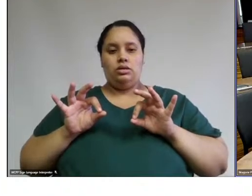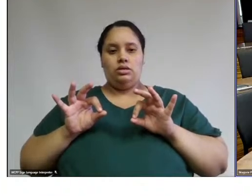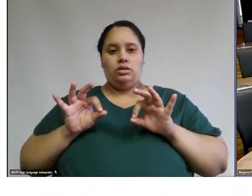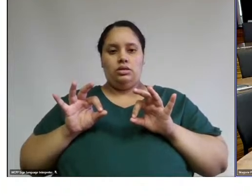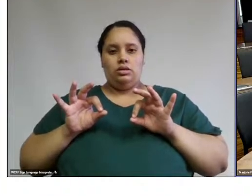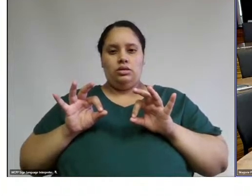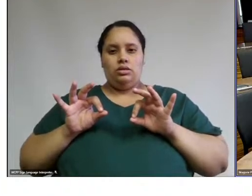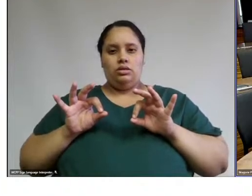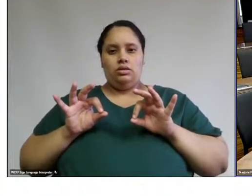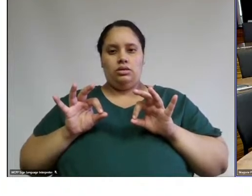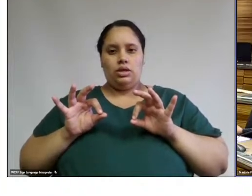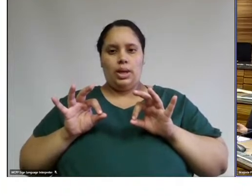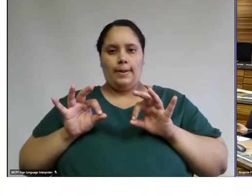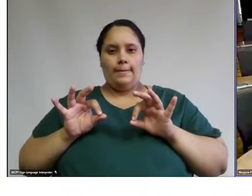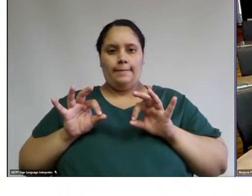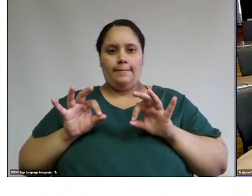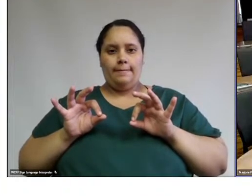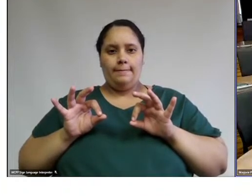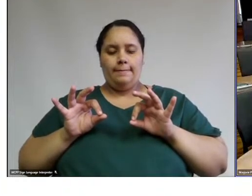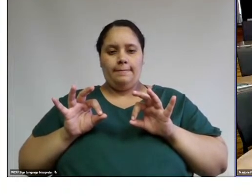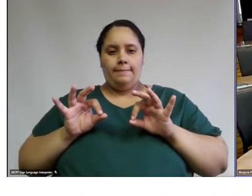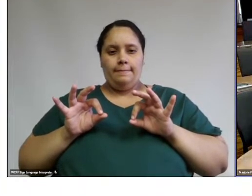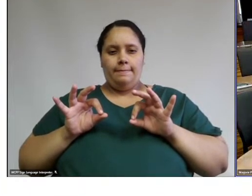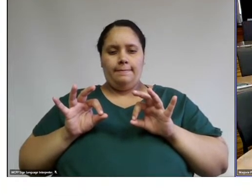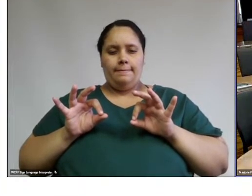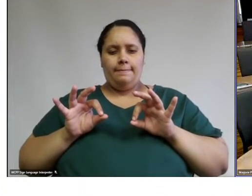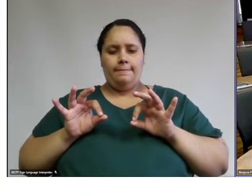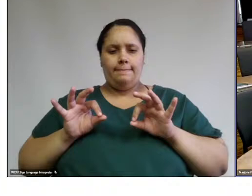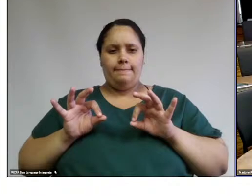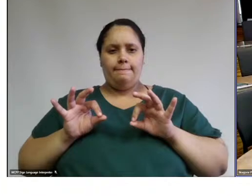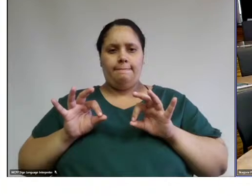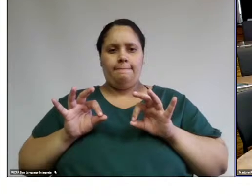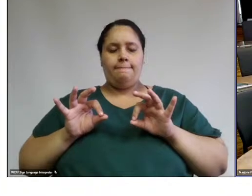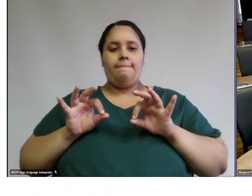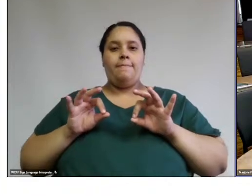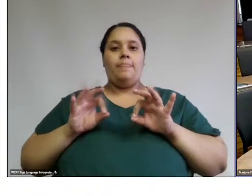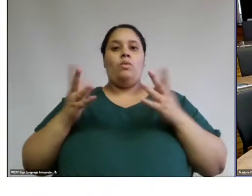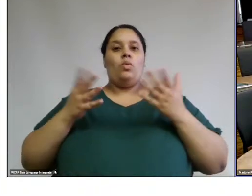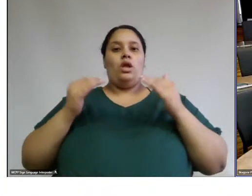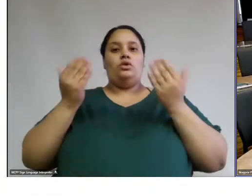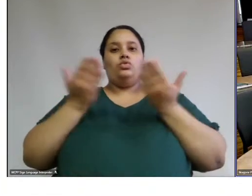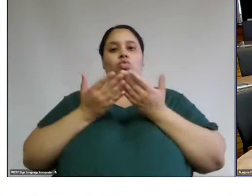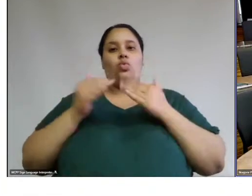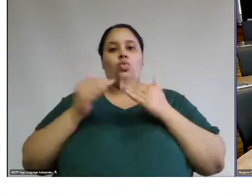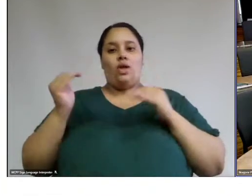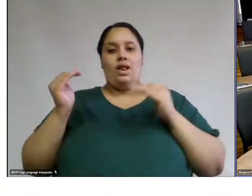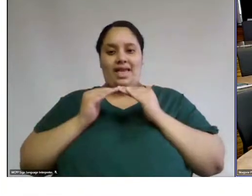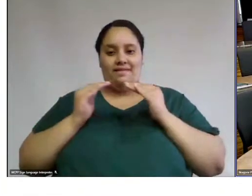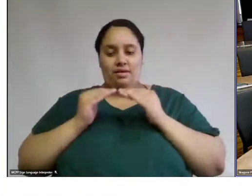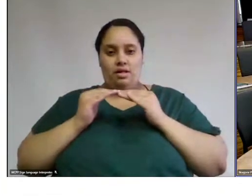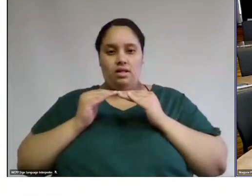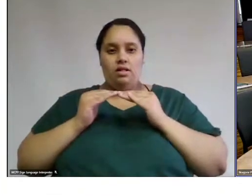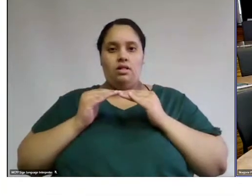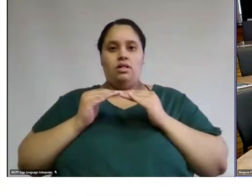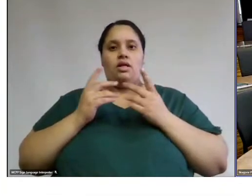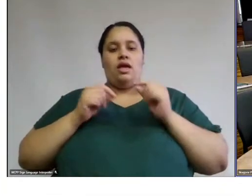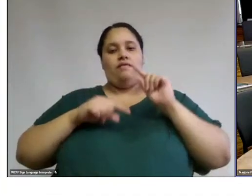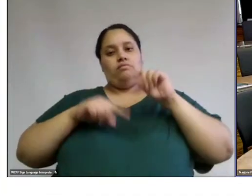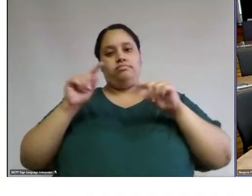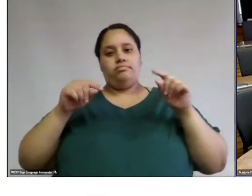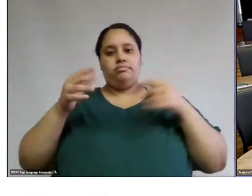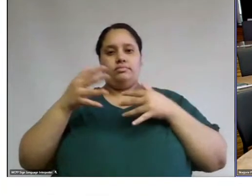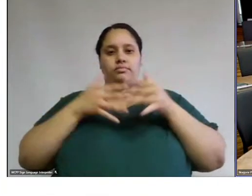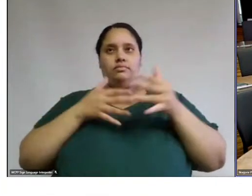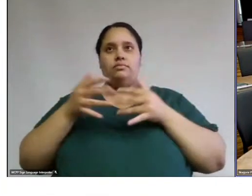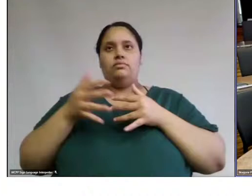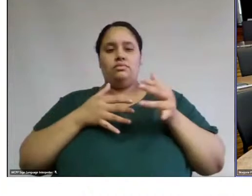by PFS, Provincial Forensic Services, at school level. There were various matters that